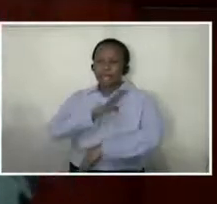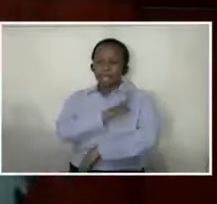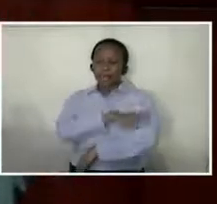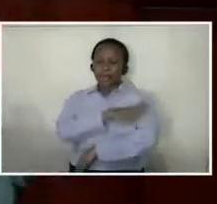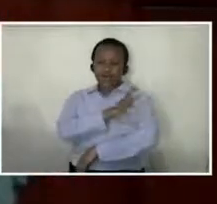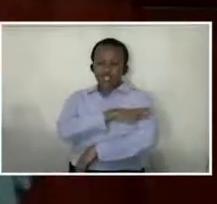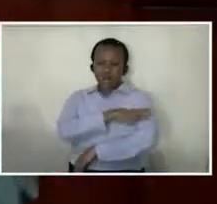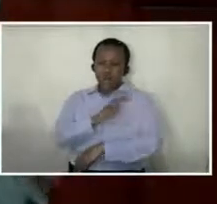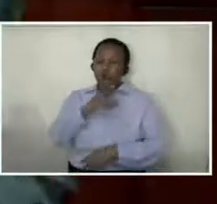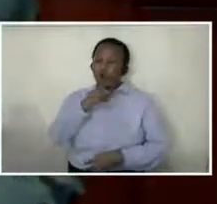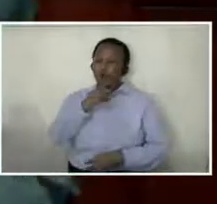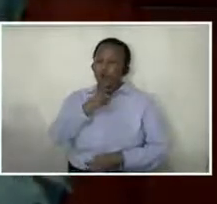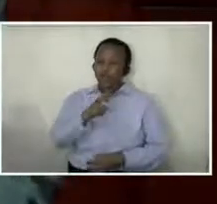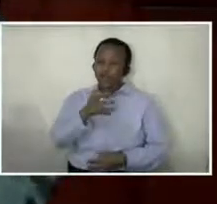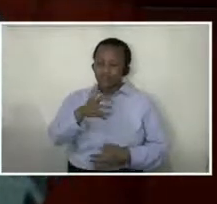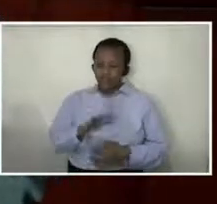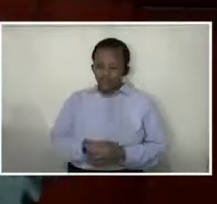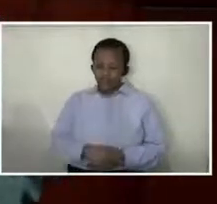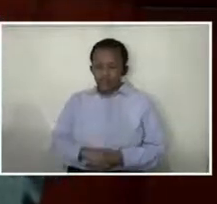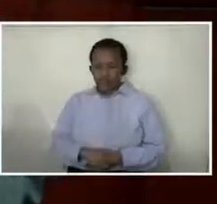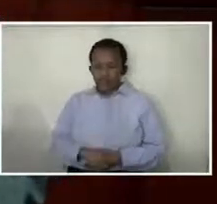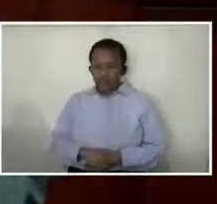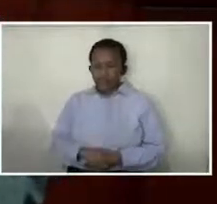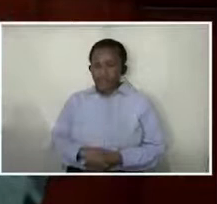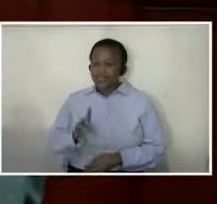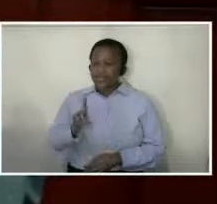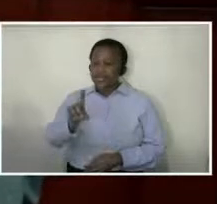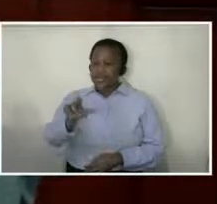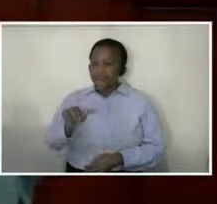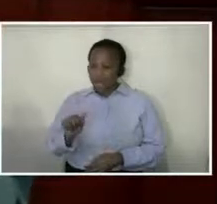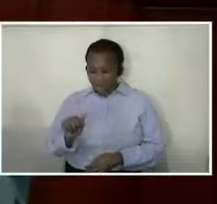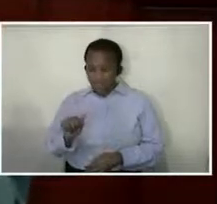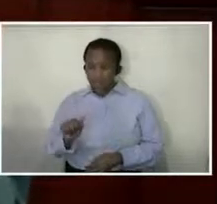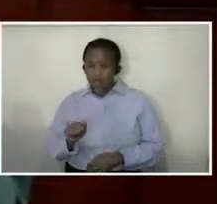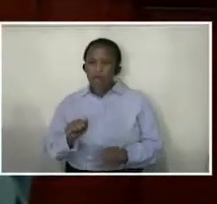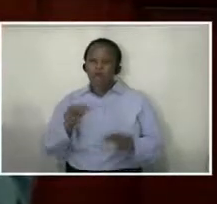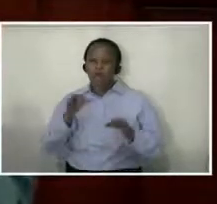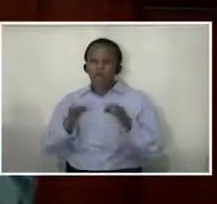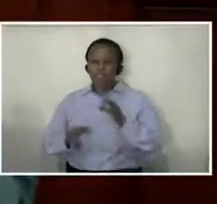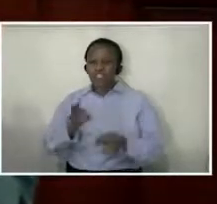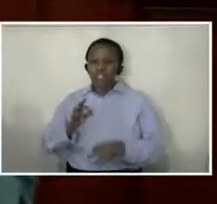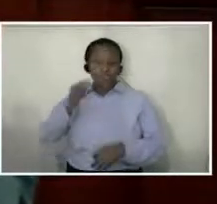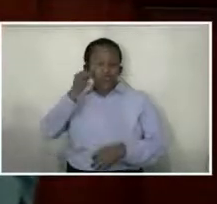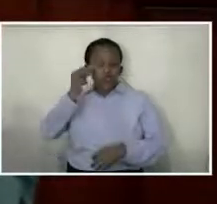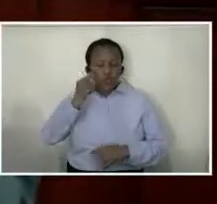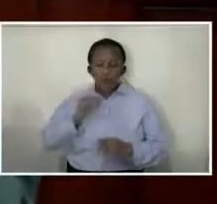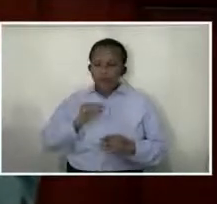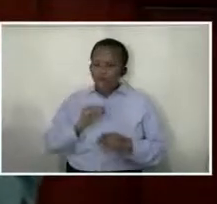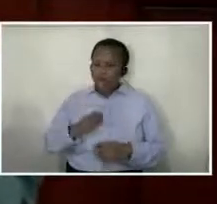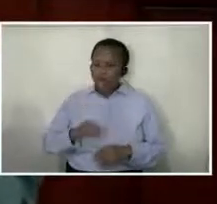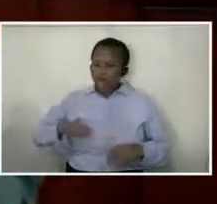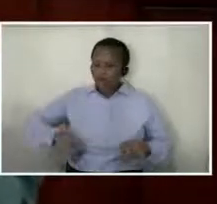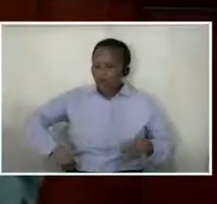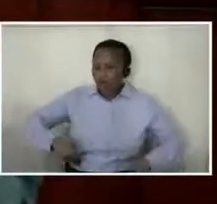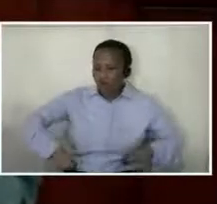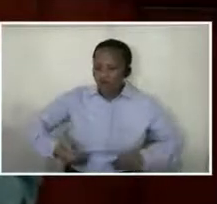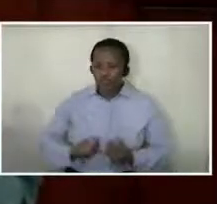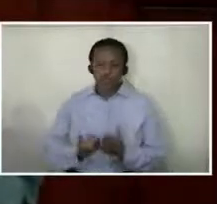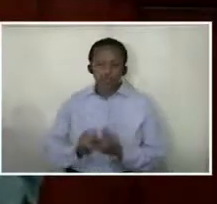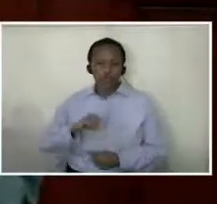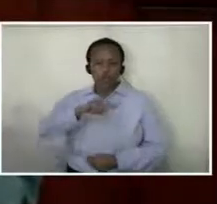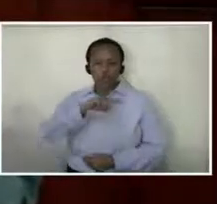and EFF politicians were all trying to eat because the center did not